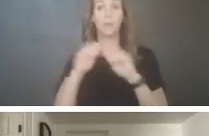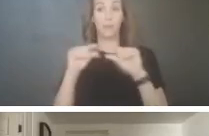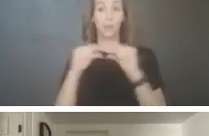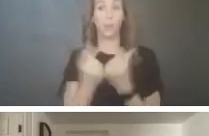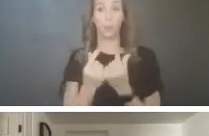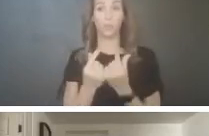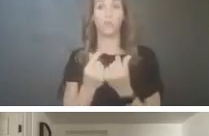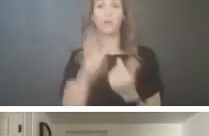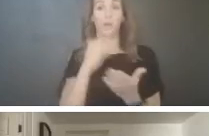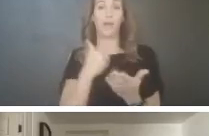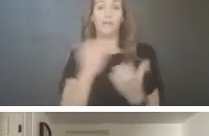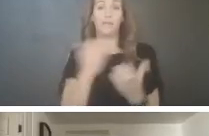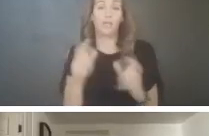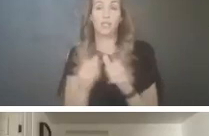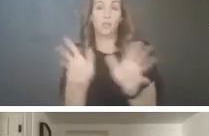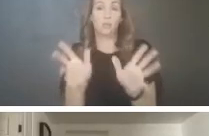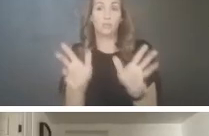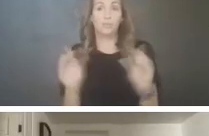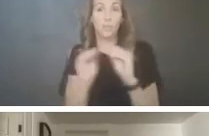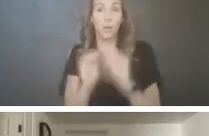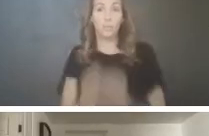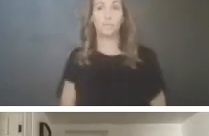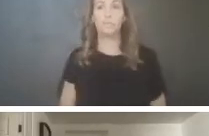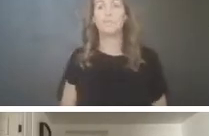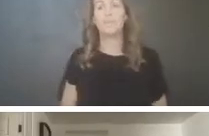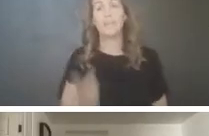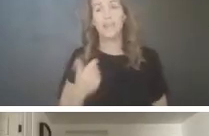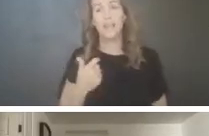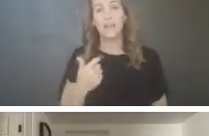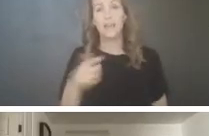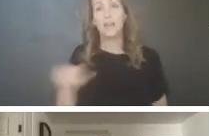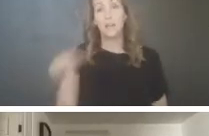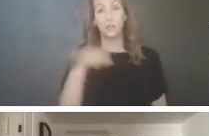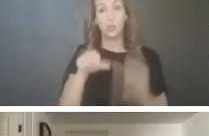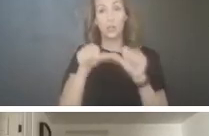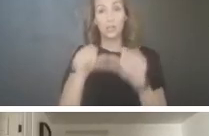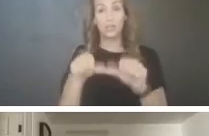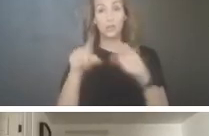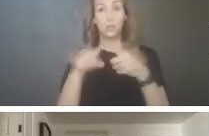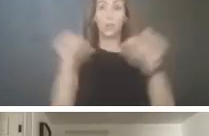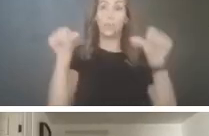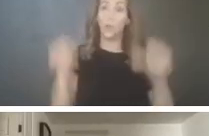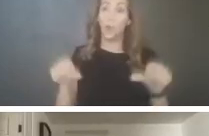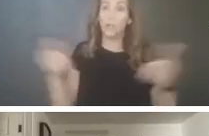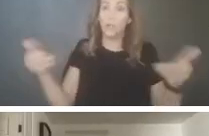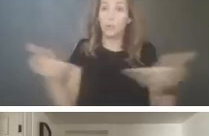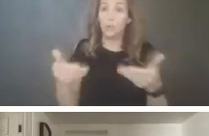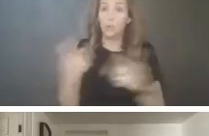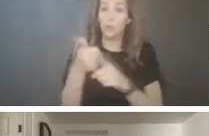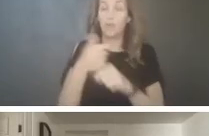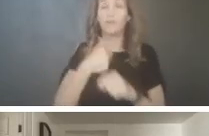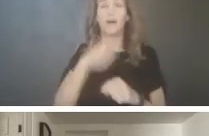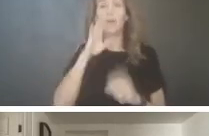to talk with them a bit more. I am going to, as you continue to post and introduce yourself, I'm going to review sort of